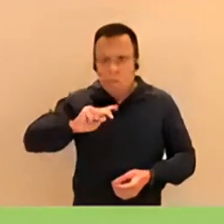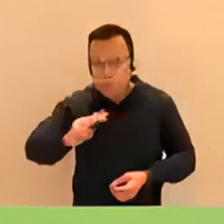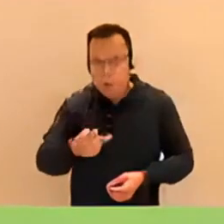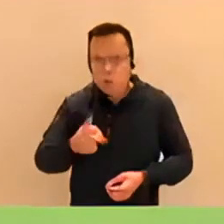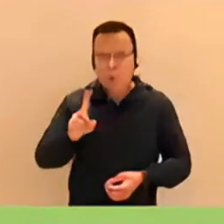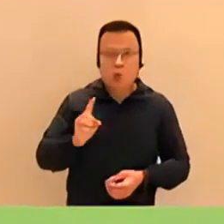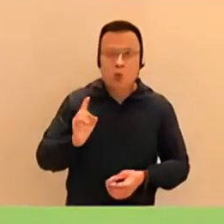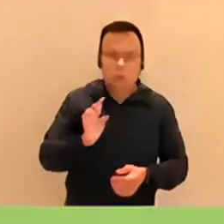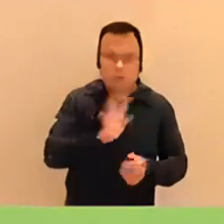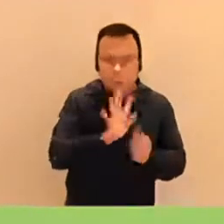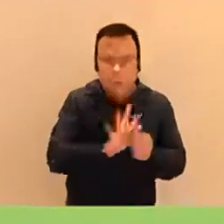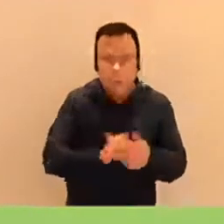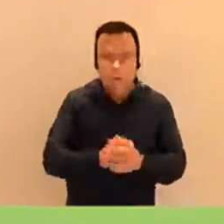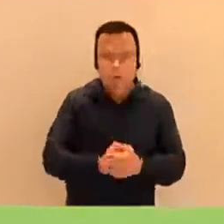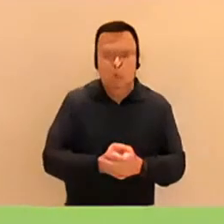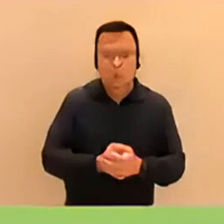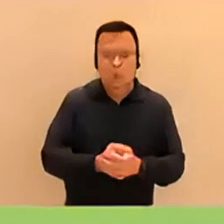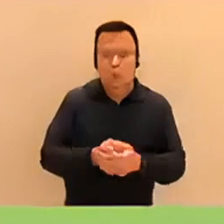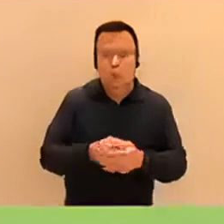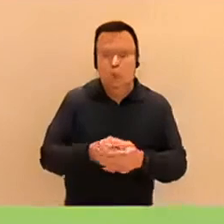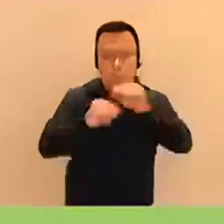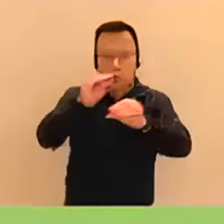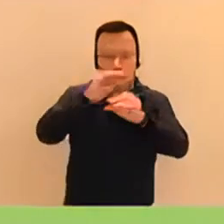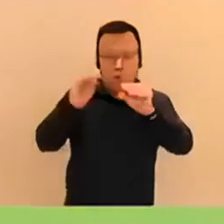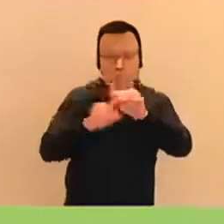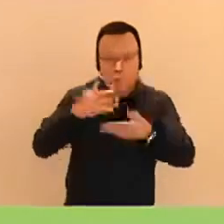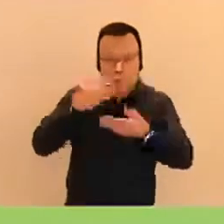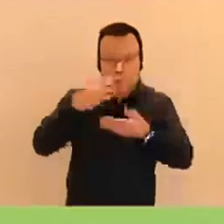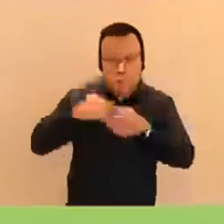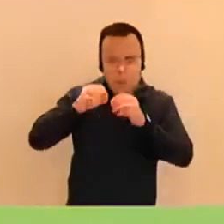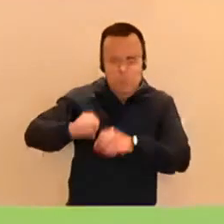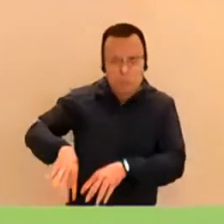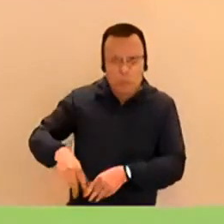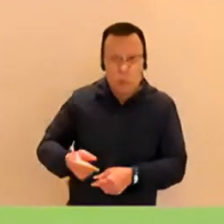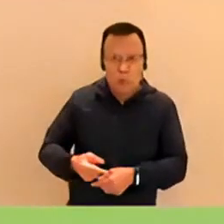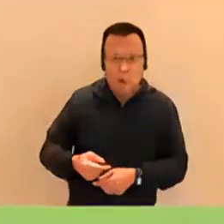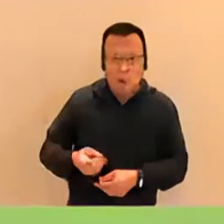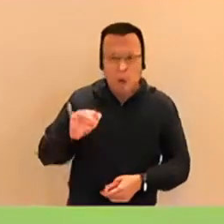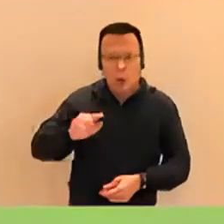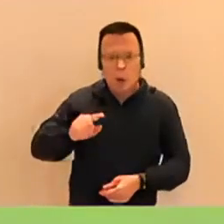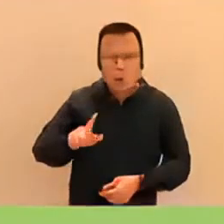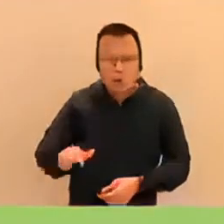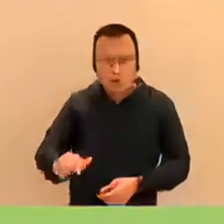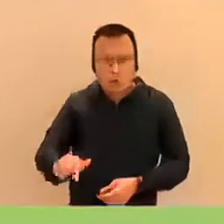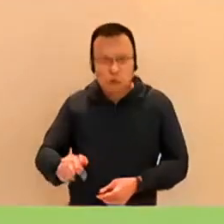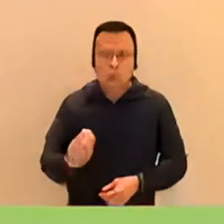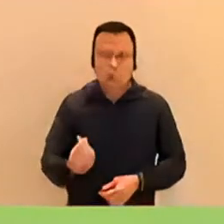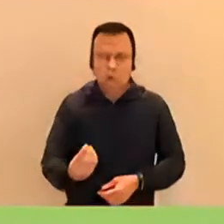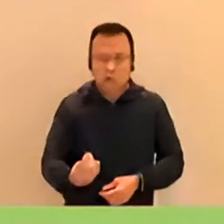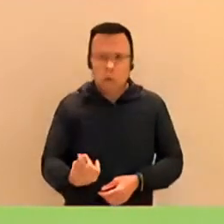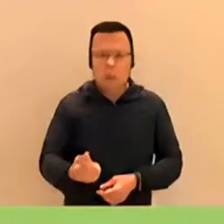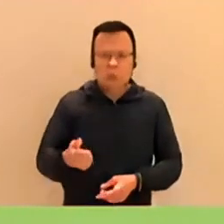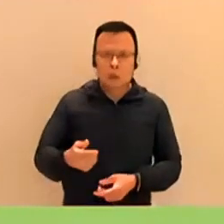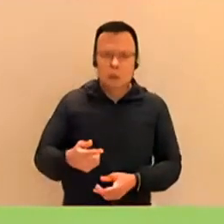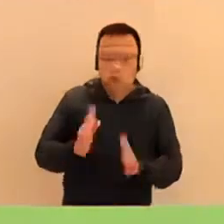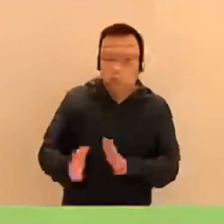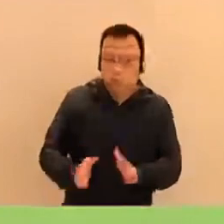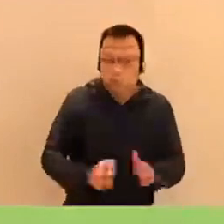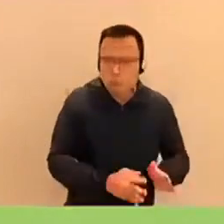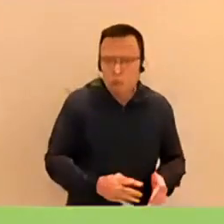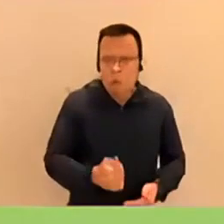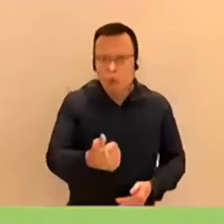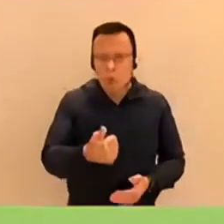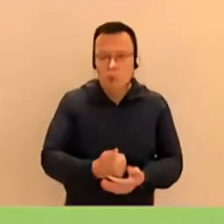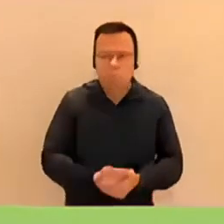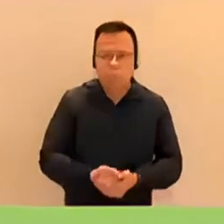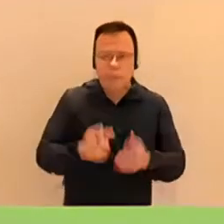We will construct food waste and sewage sludge co-digestion facilities. They are the municipal infrastructure of our